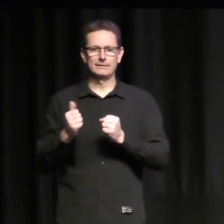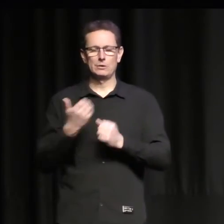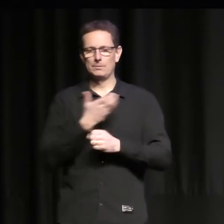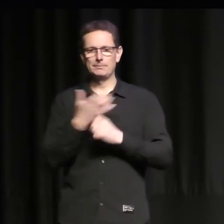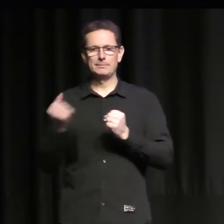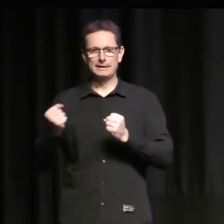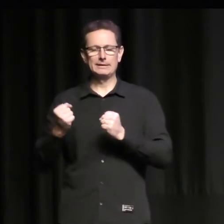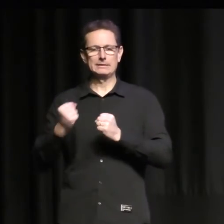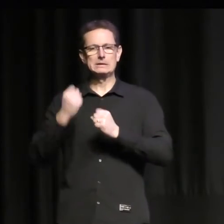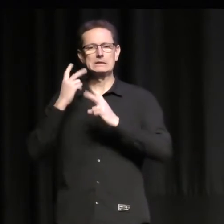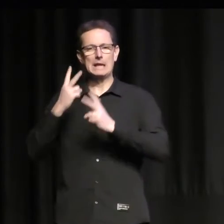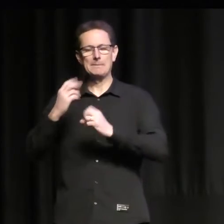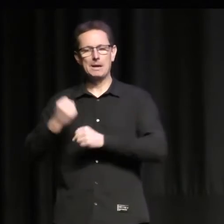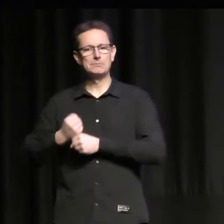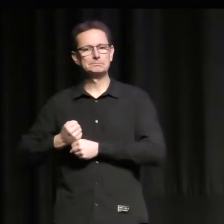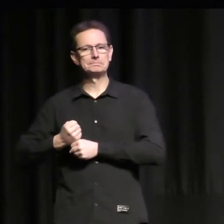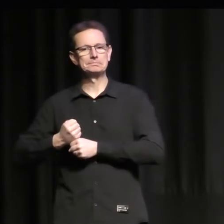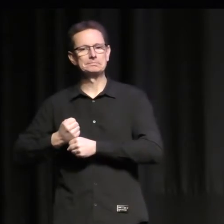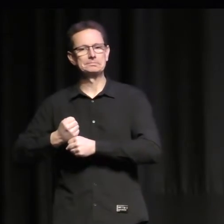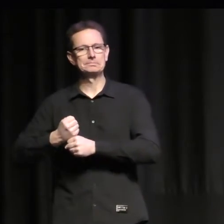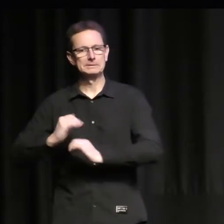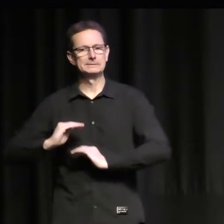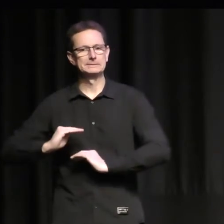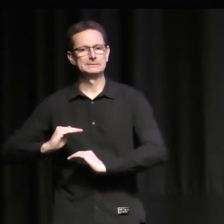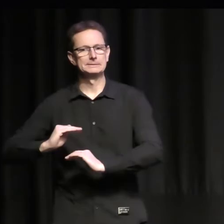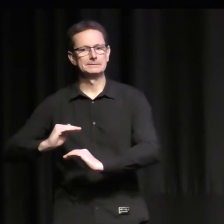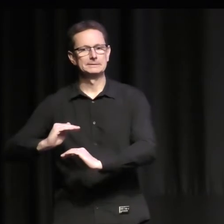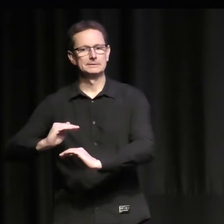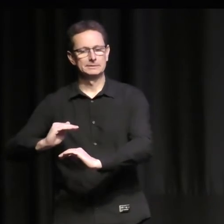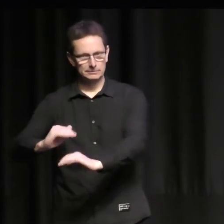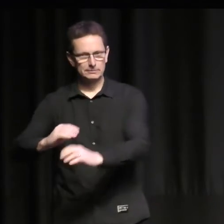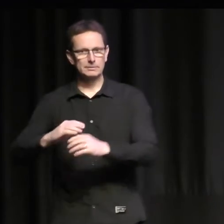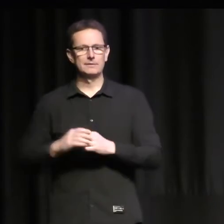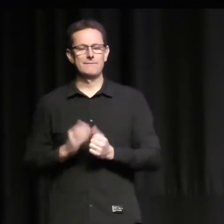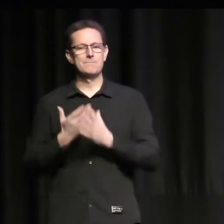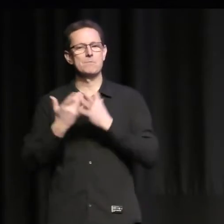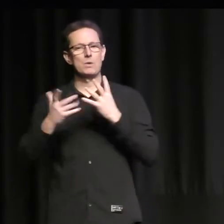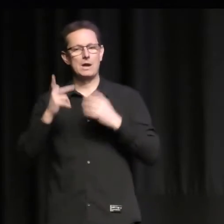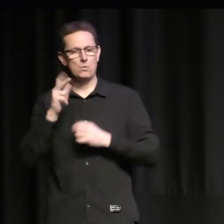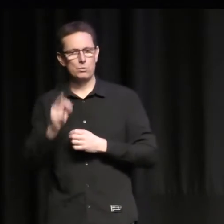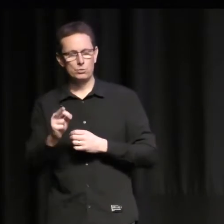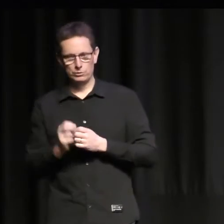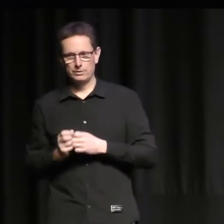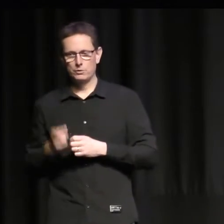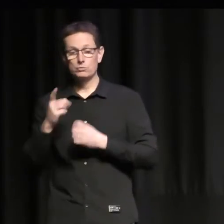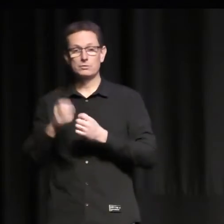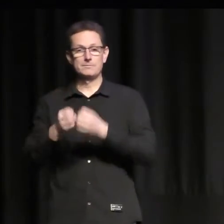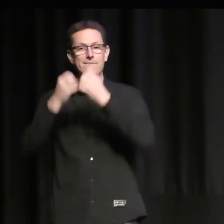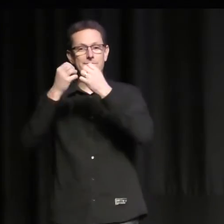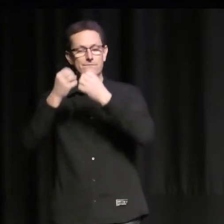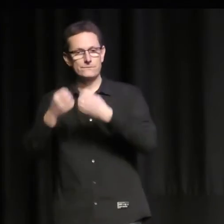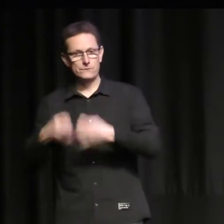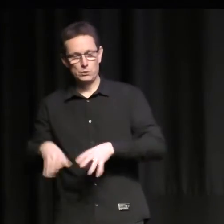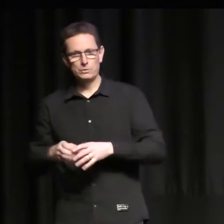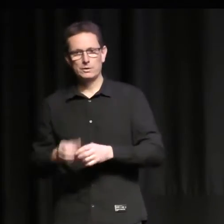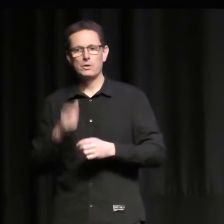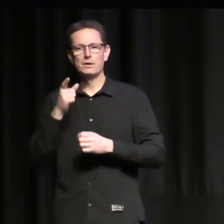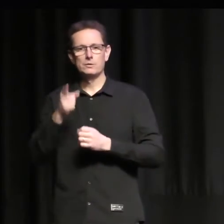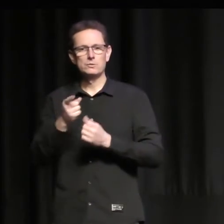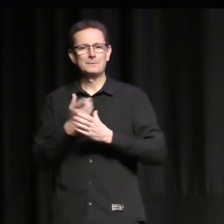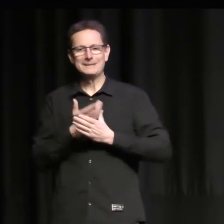stagnant, for the precariat, they've been falling in real terms. And they've been losing non-wage forms of